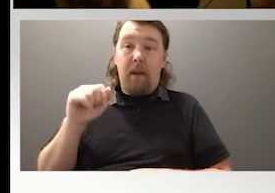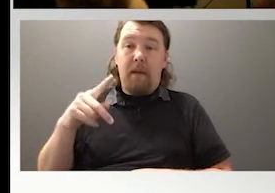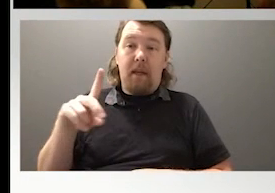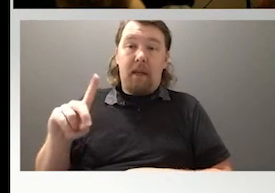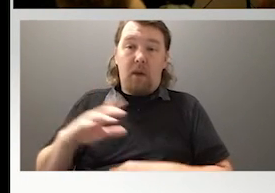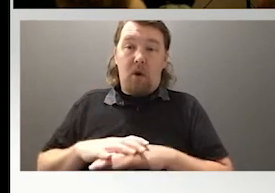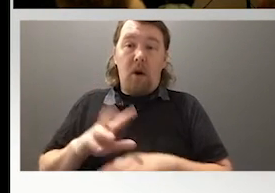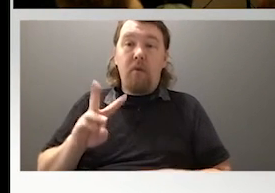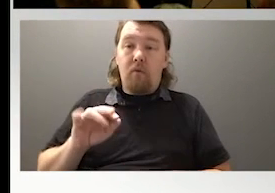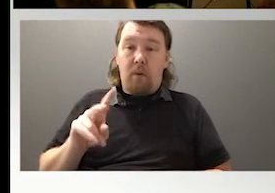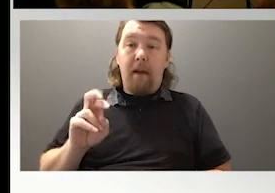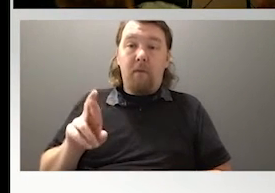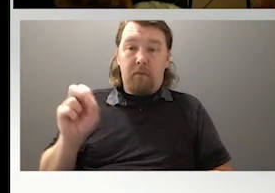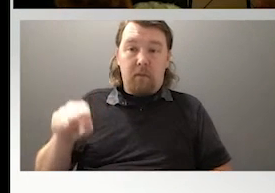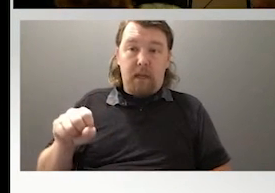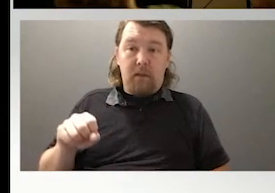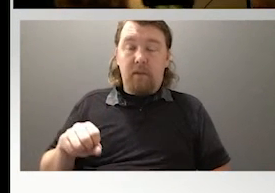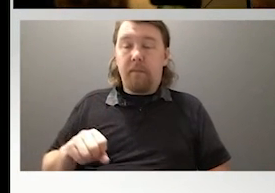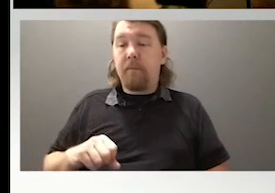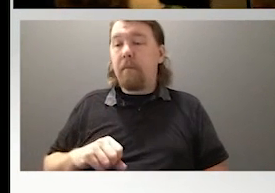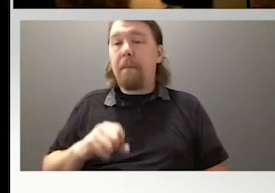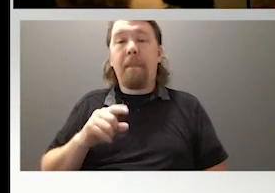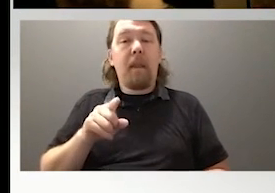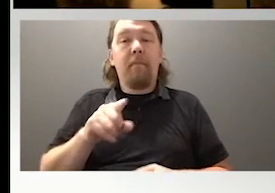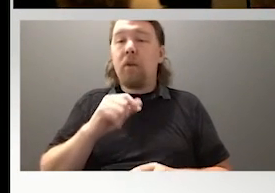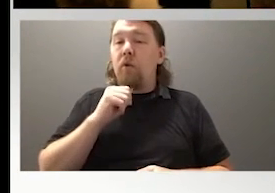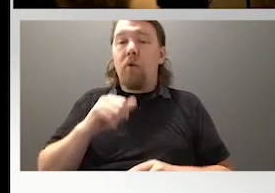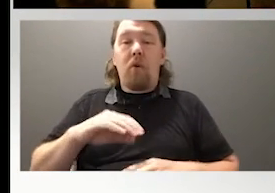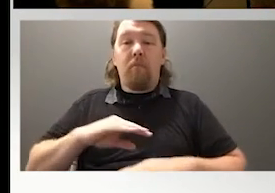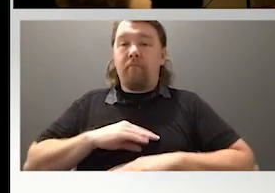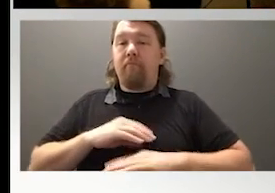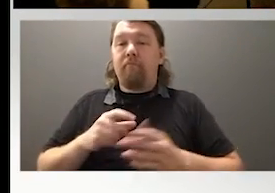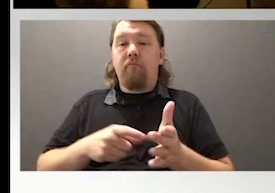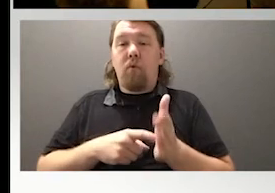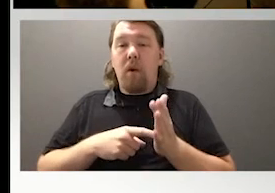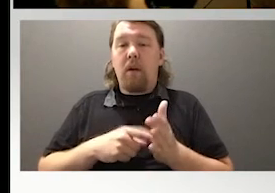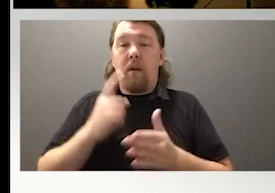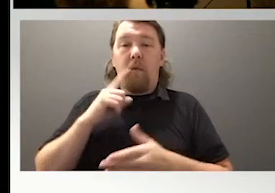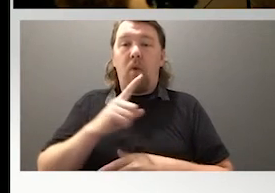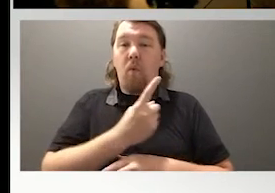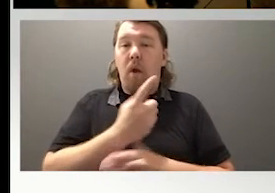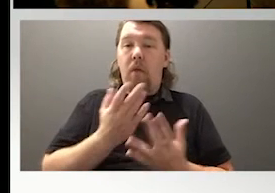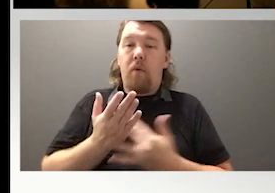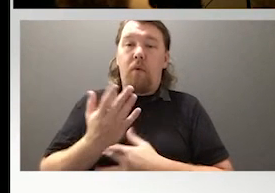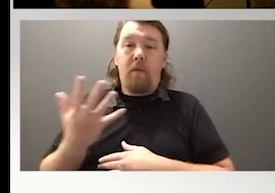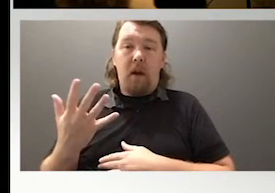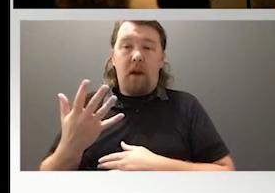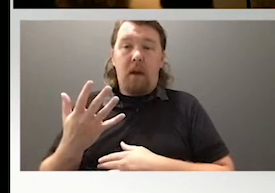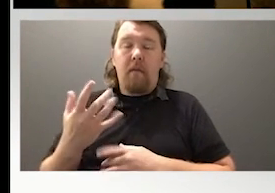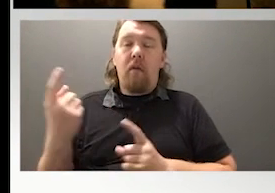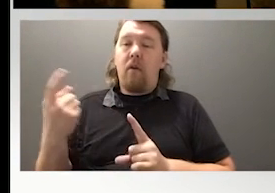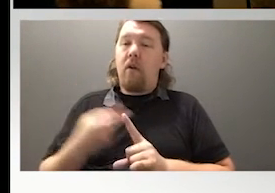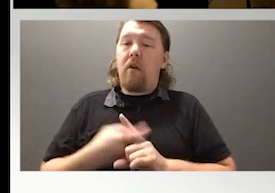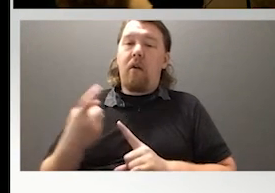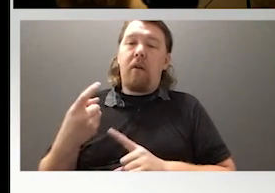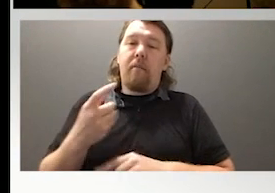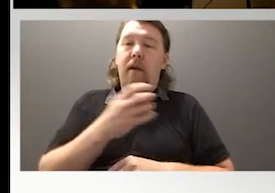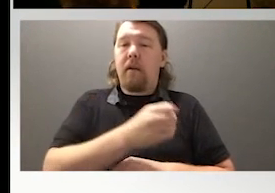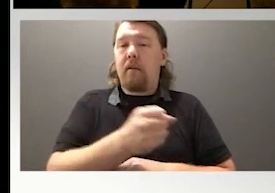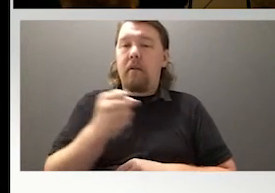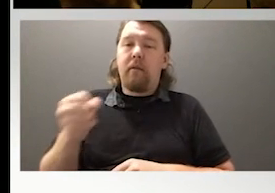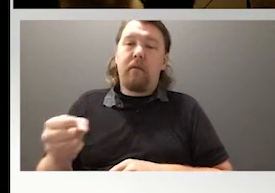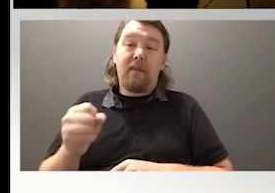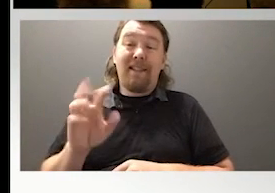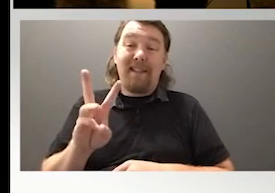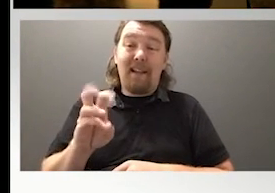waiver, and you don't meet the category criteria for 1 through 5, you will be automatically placed in either